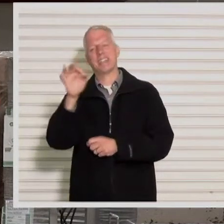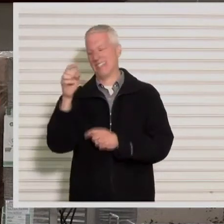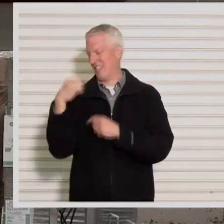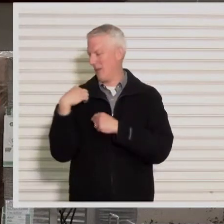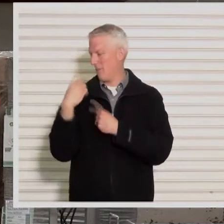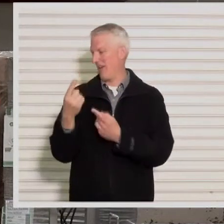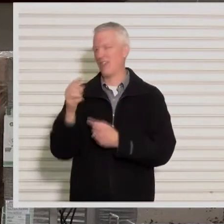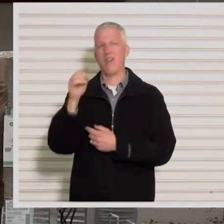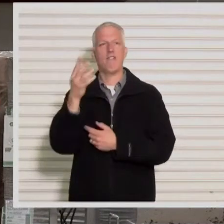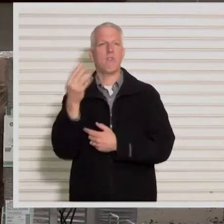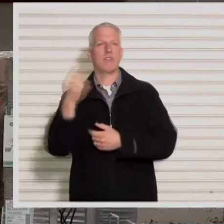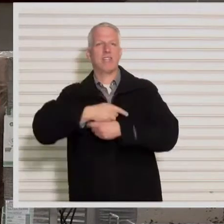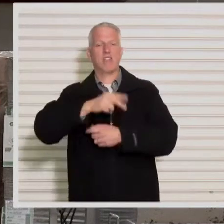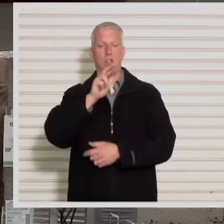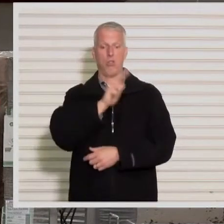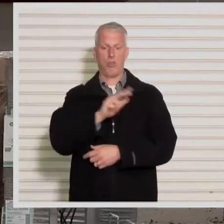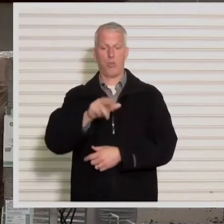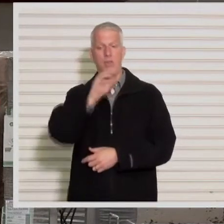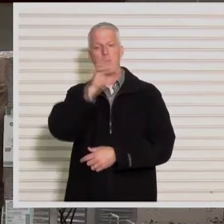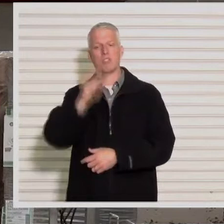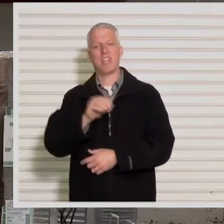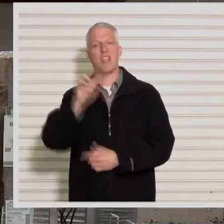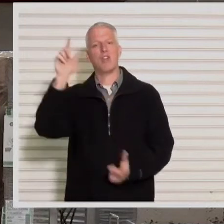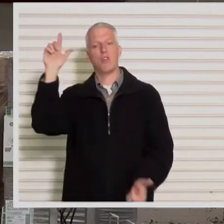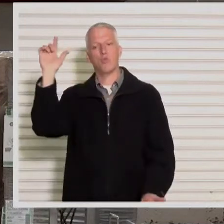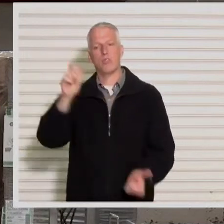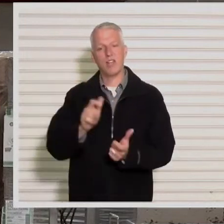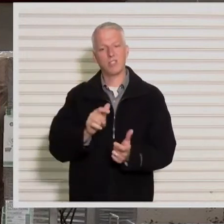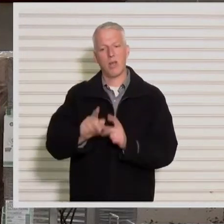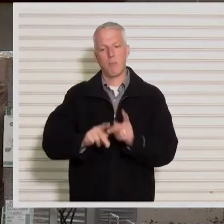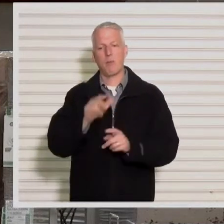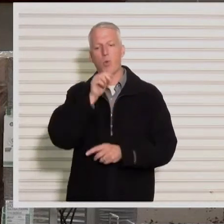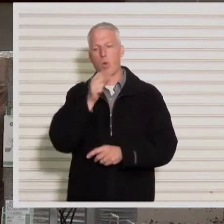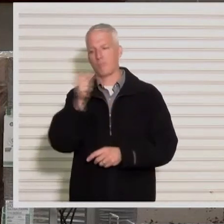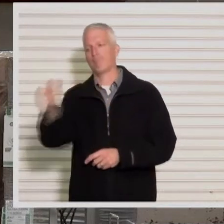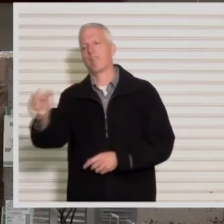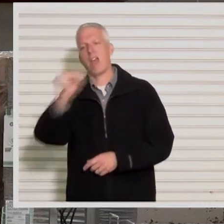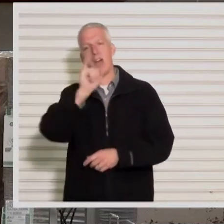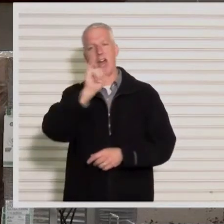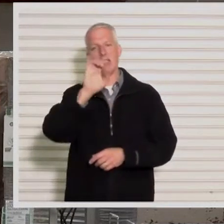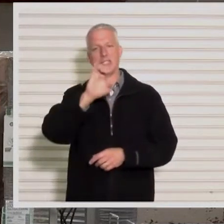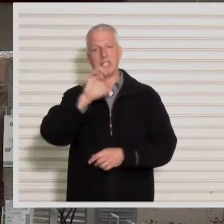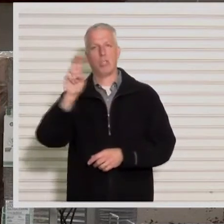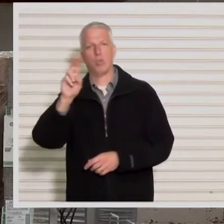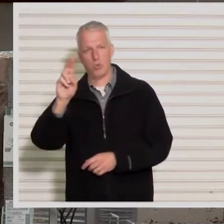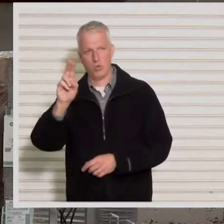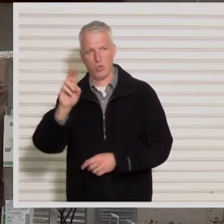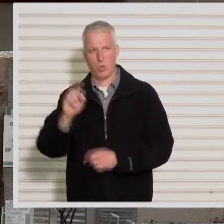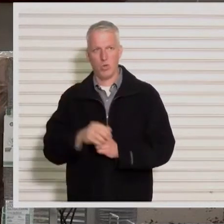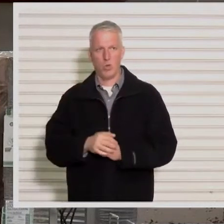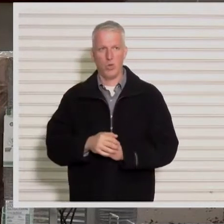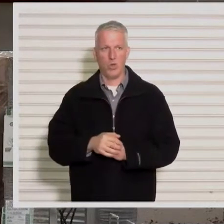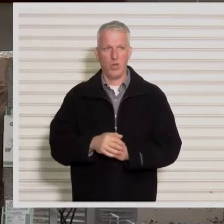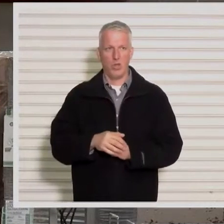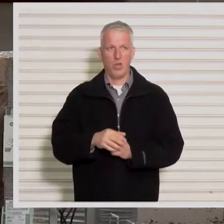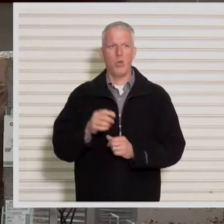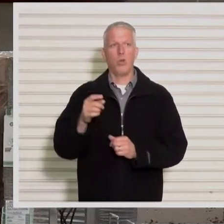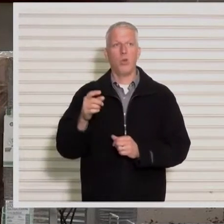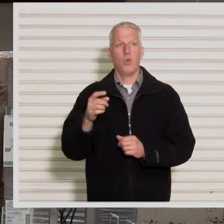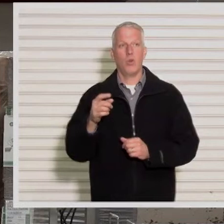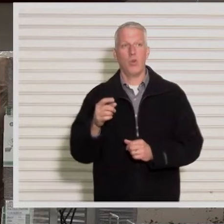days, 33% reduction in the number of people in our ICUs. We have an R effective, something I know many of